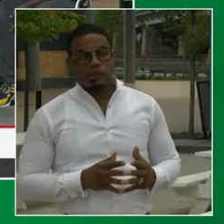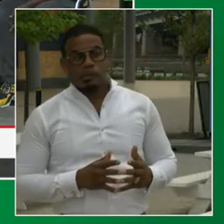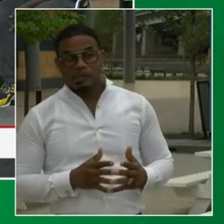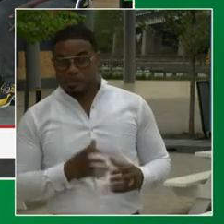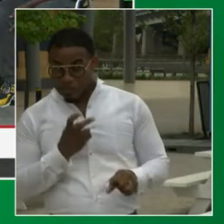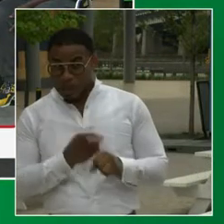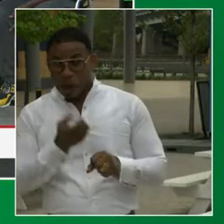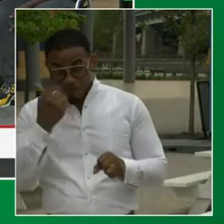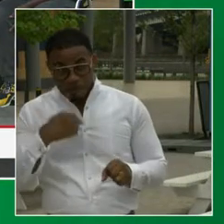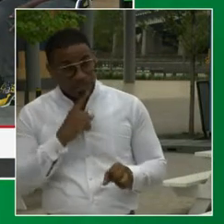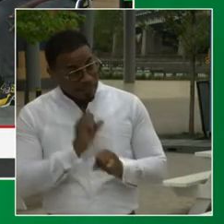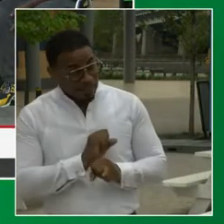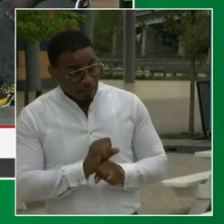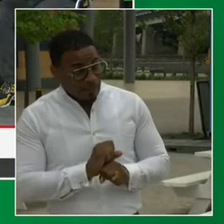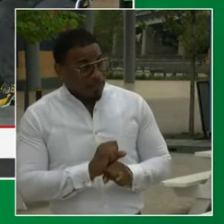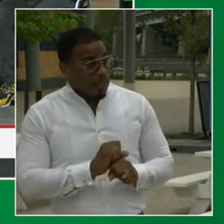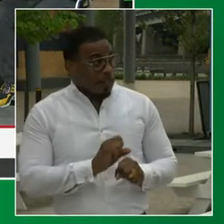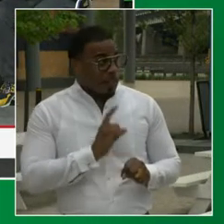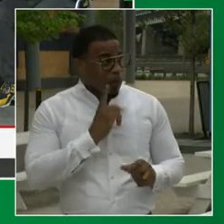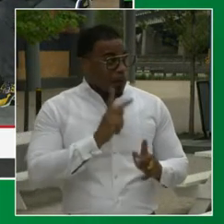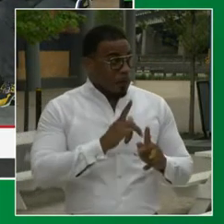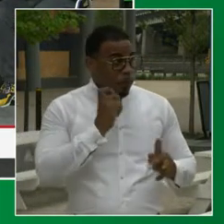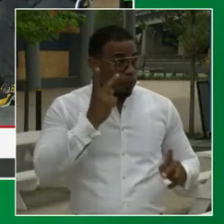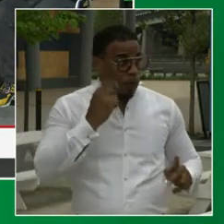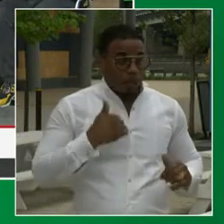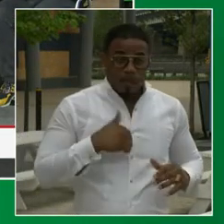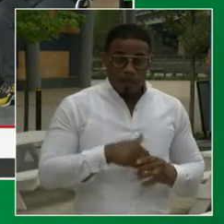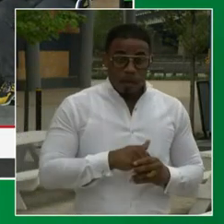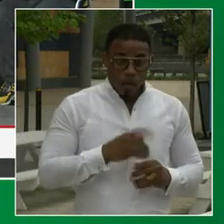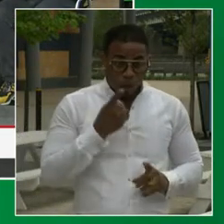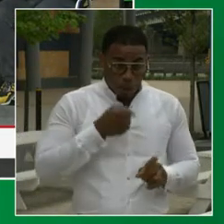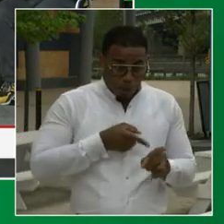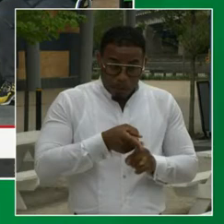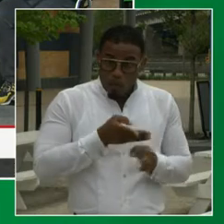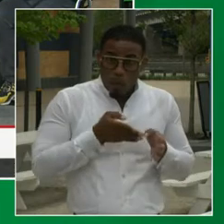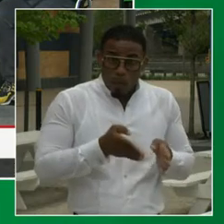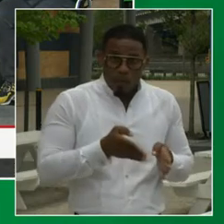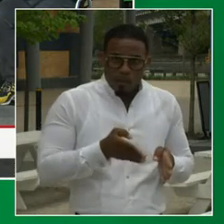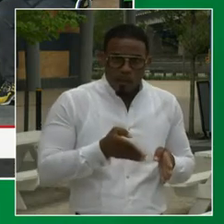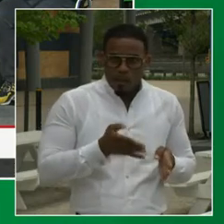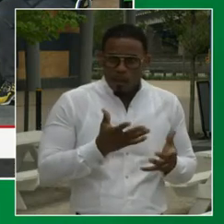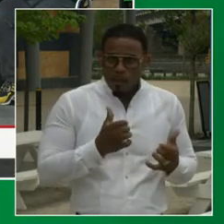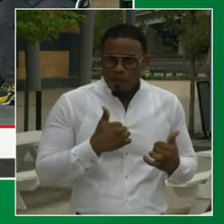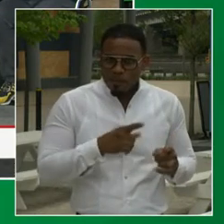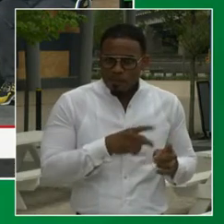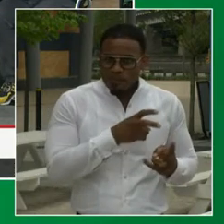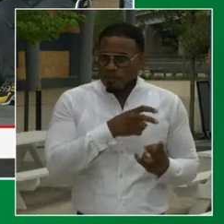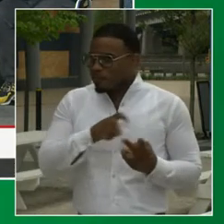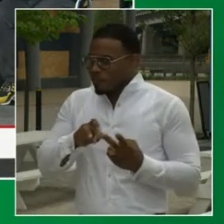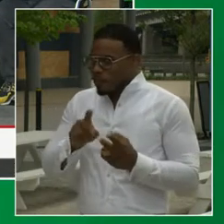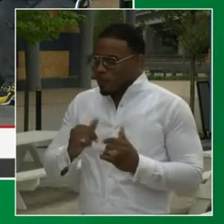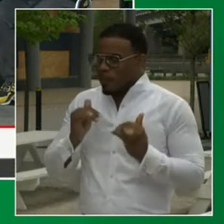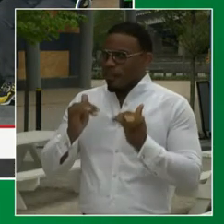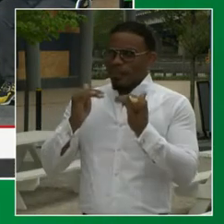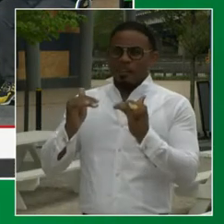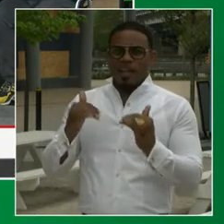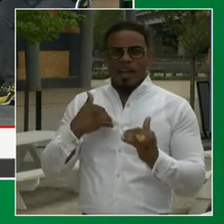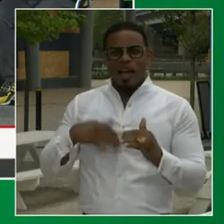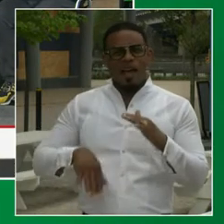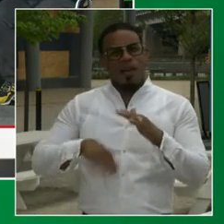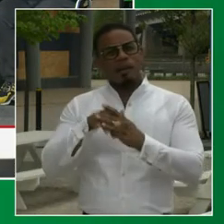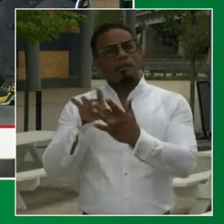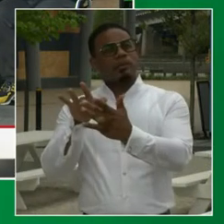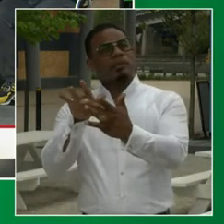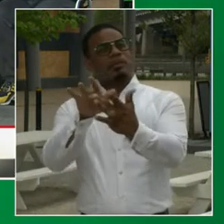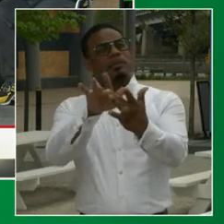It was hard for me because there were people who saw me in one particular light that didn't want me to transcend to another light. And when I reached